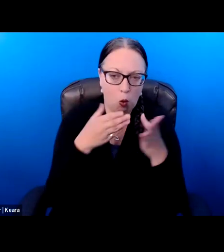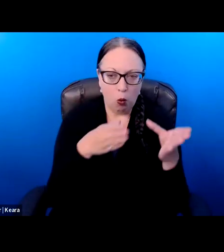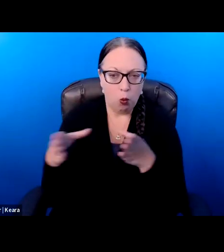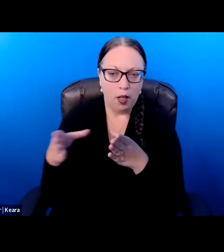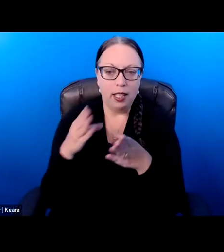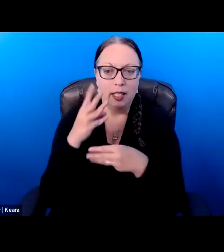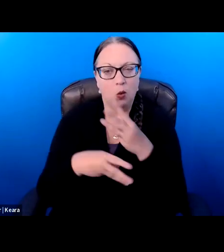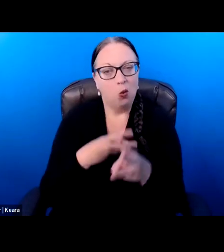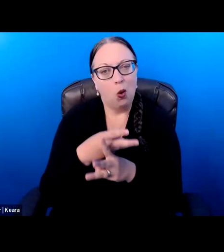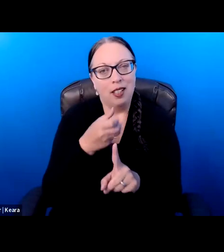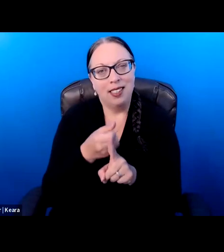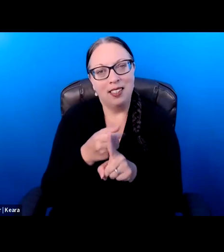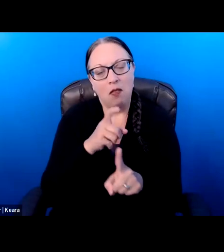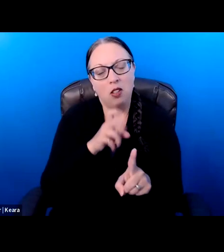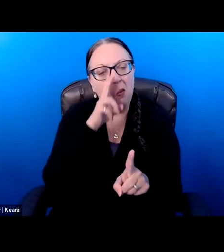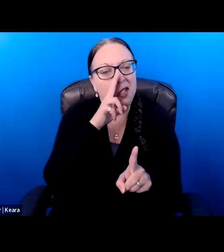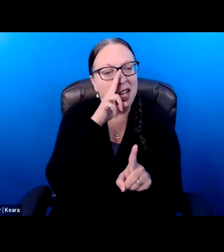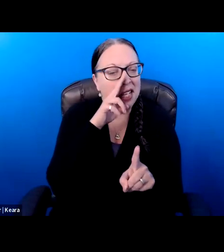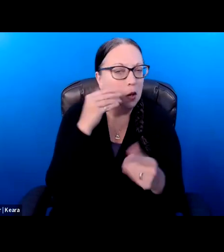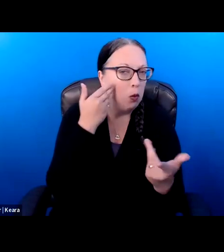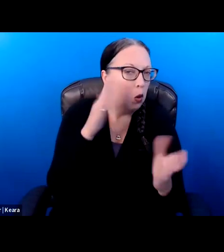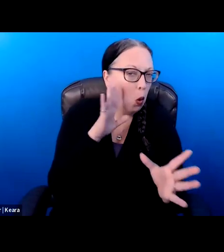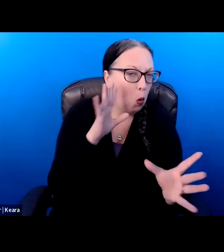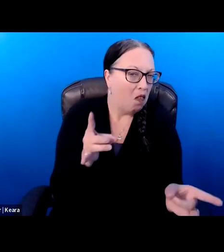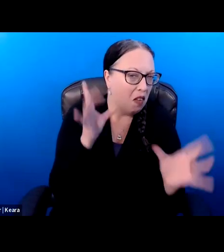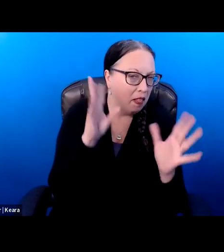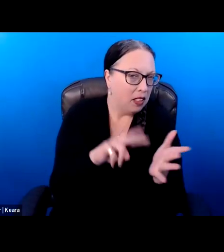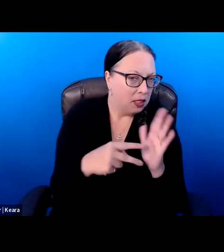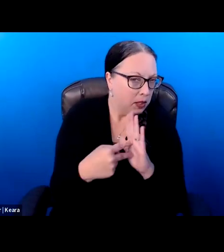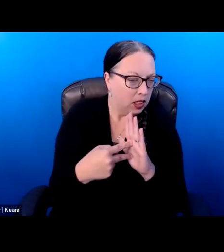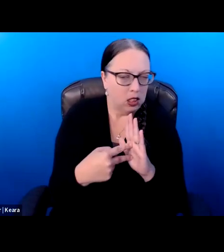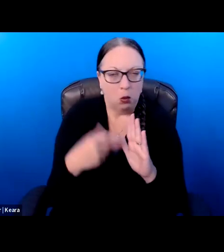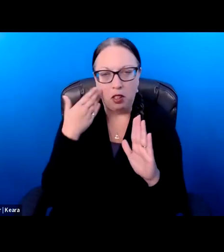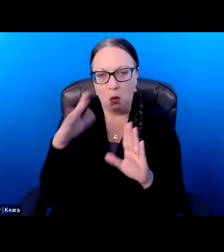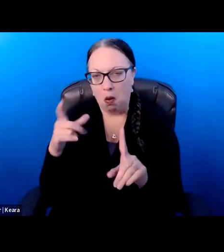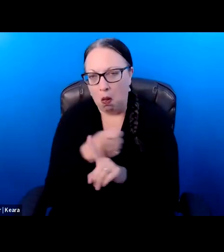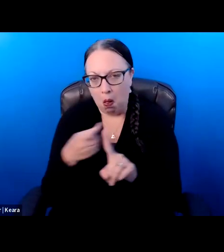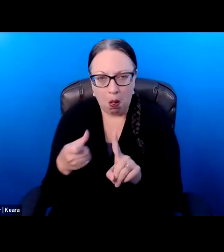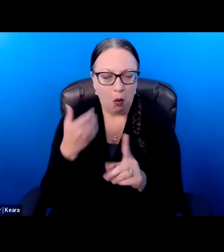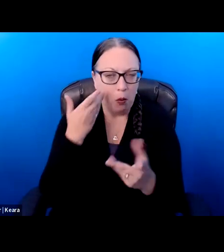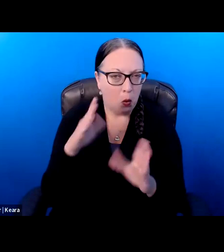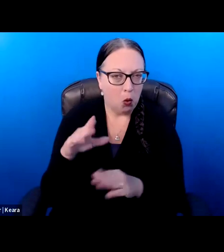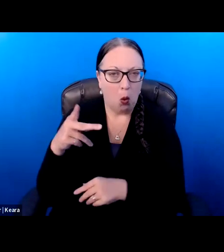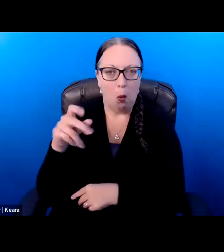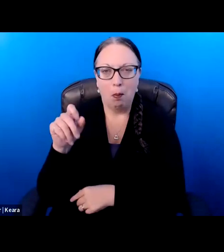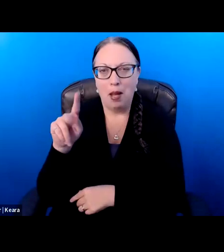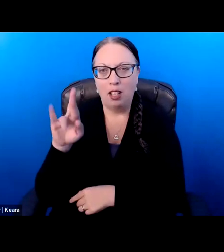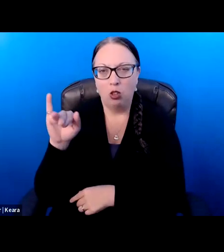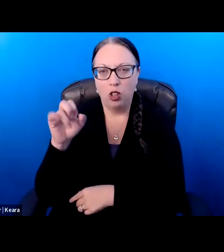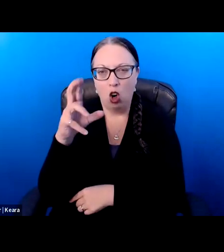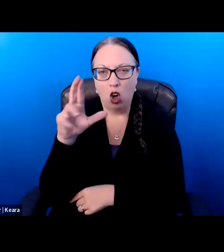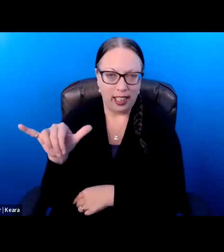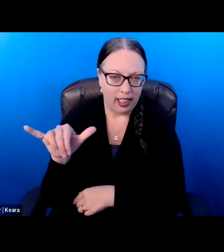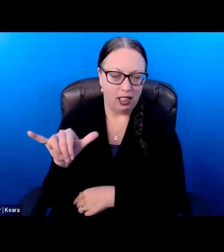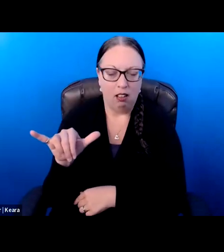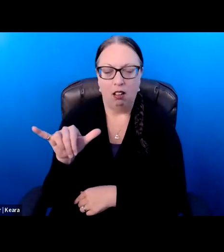pretend like it doesn't know what violence is, pretend like it doesn't know what patriarchy is, pretend like it doesn't